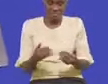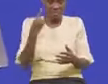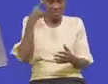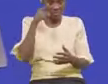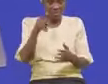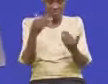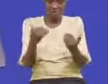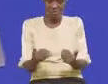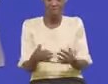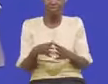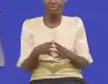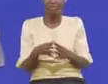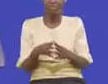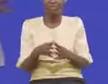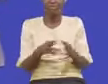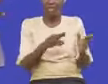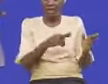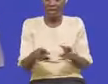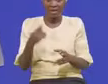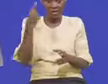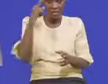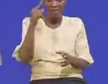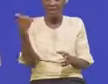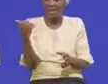Esɔgbe ɖi na wo fifi la.